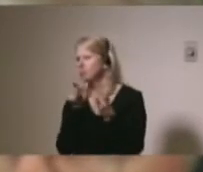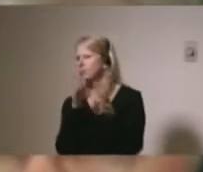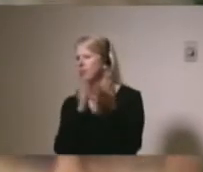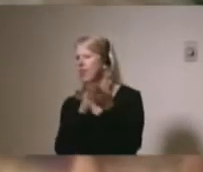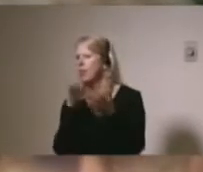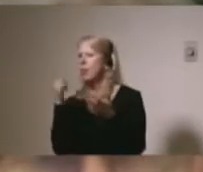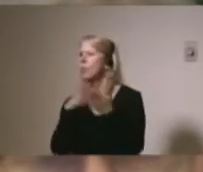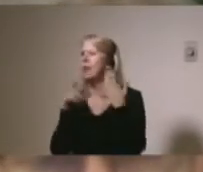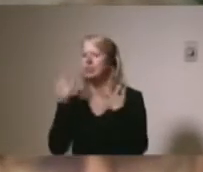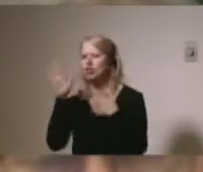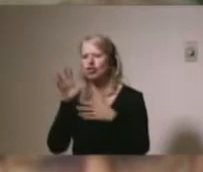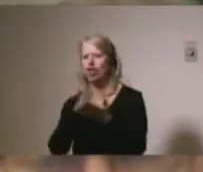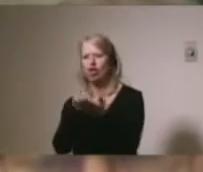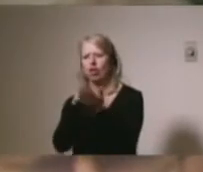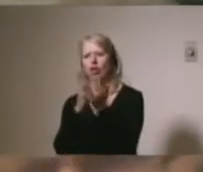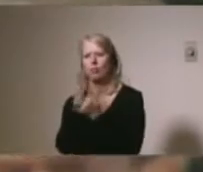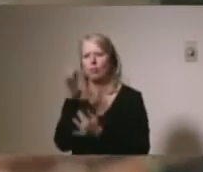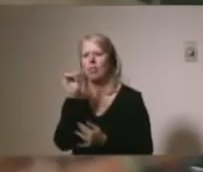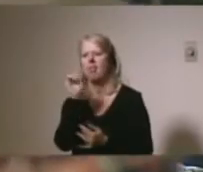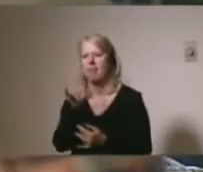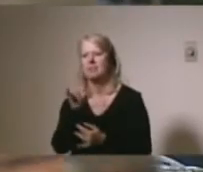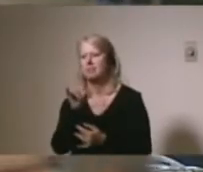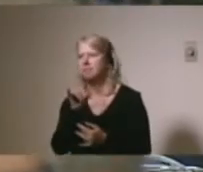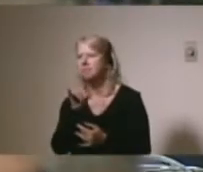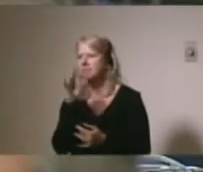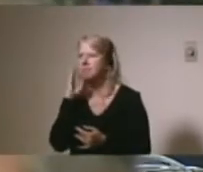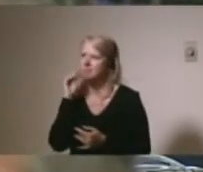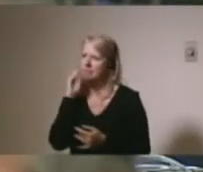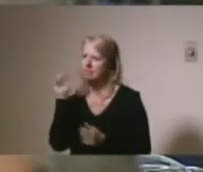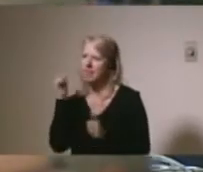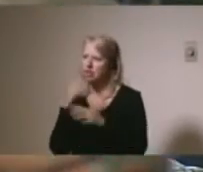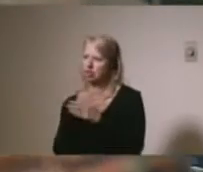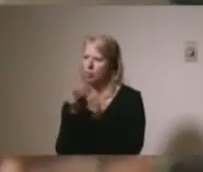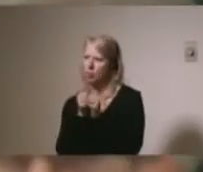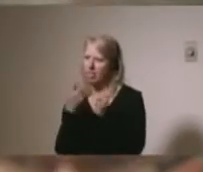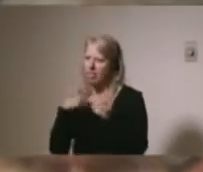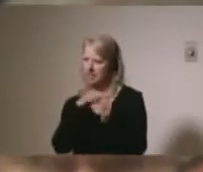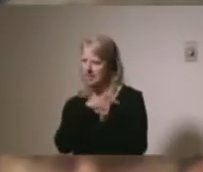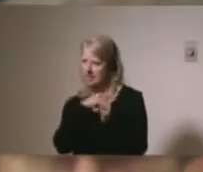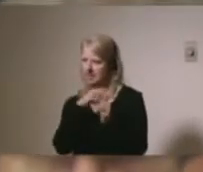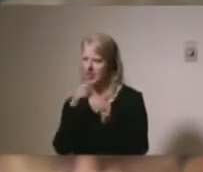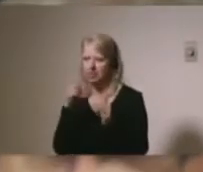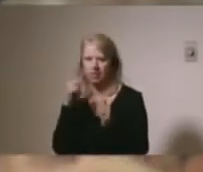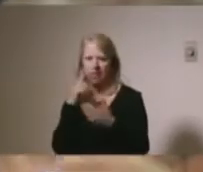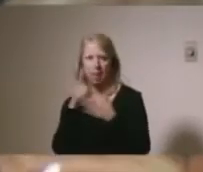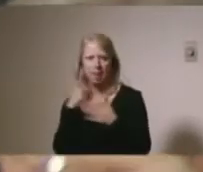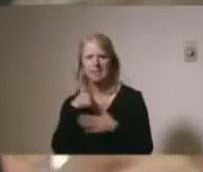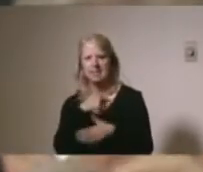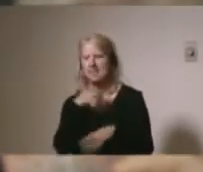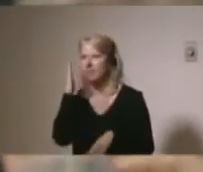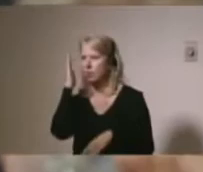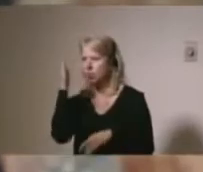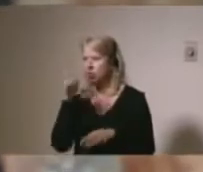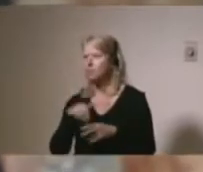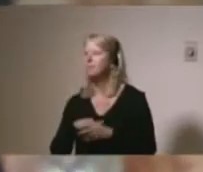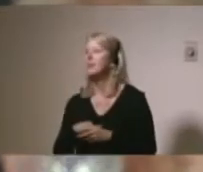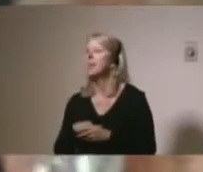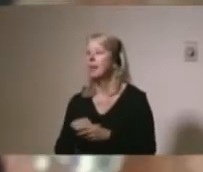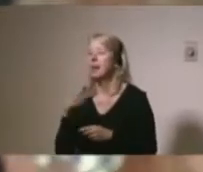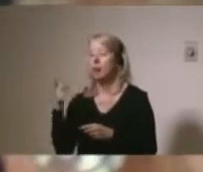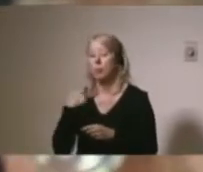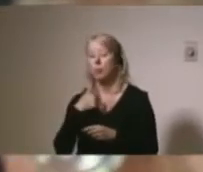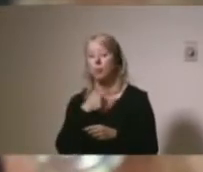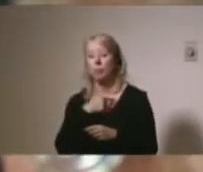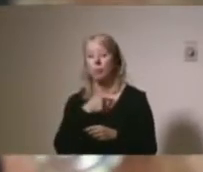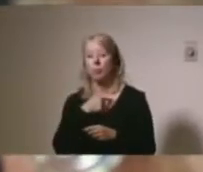lessons did you learn of anything that you can share with us here that might help us in the future? Yeah. We